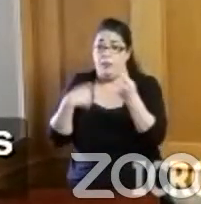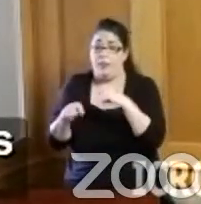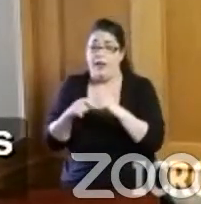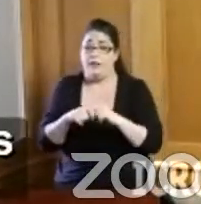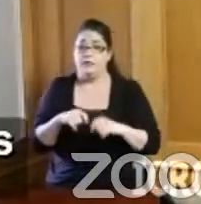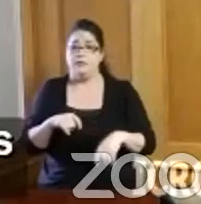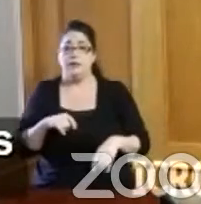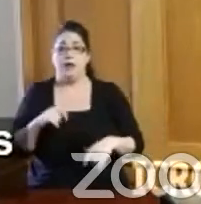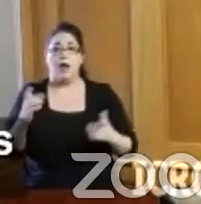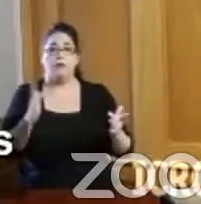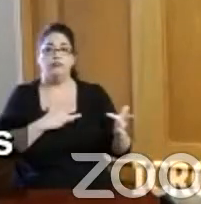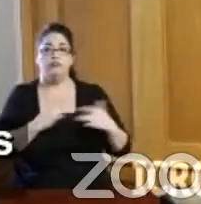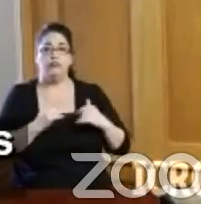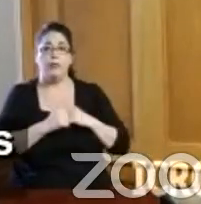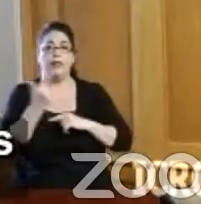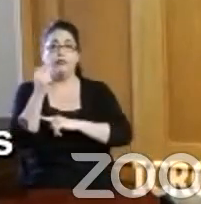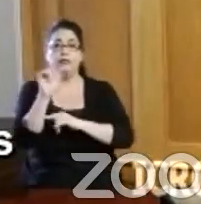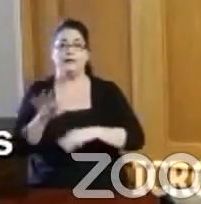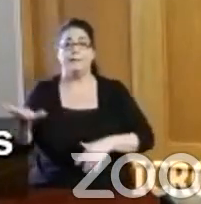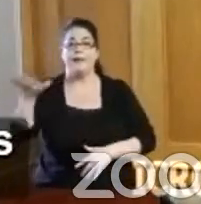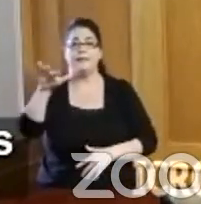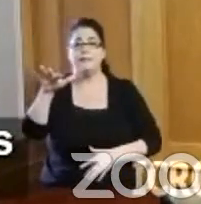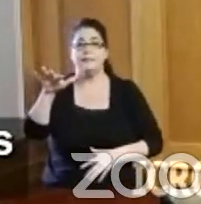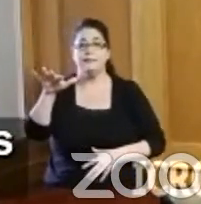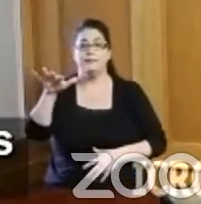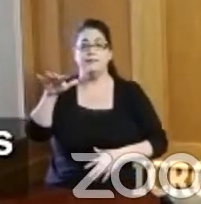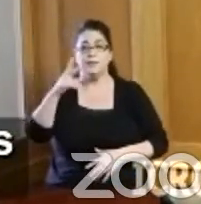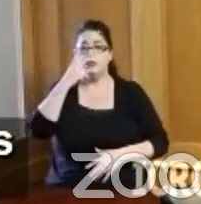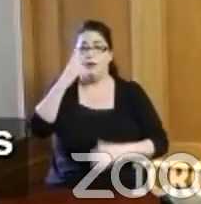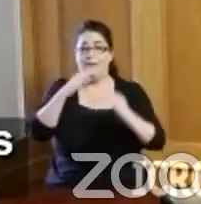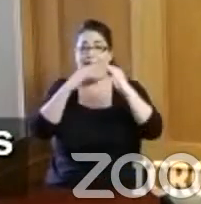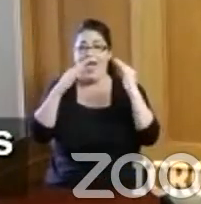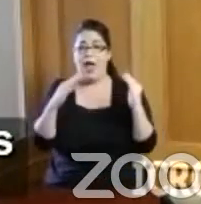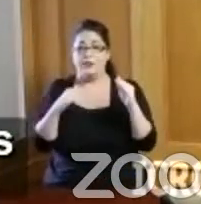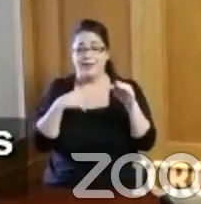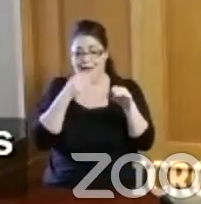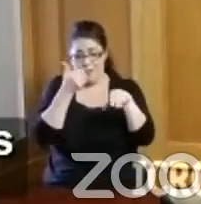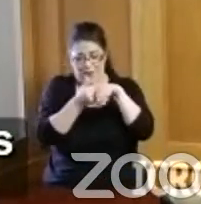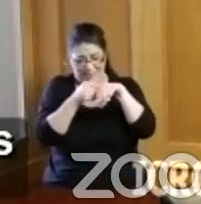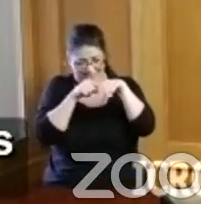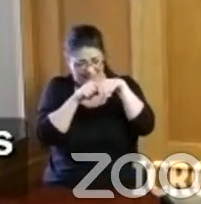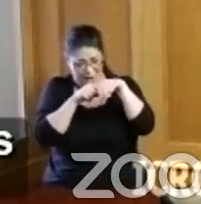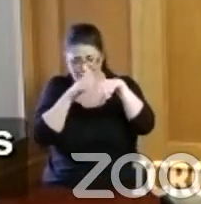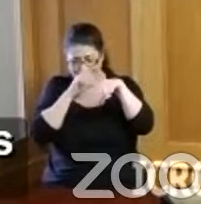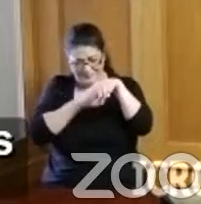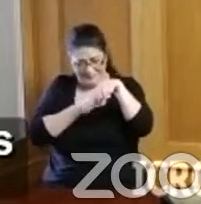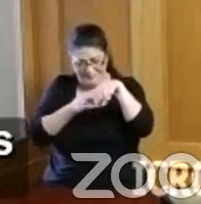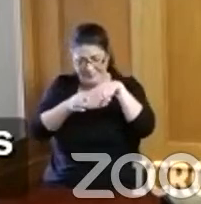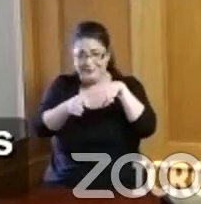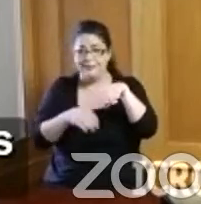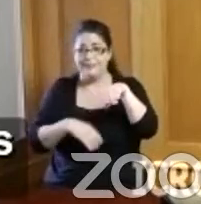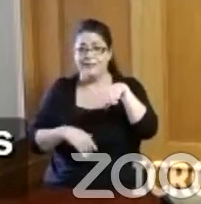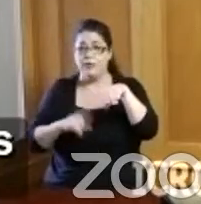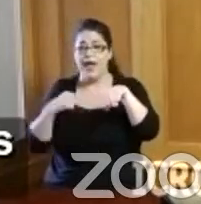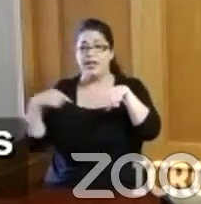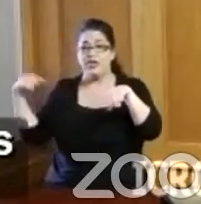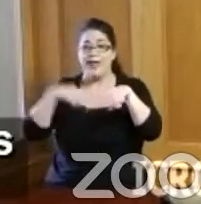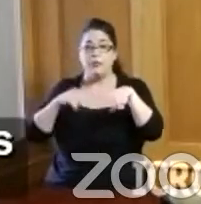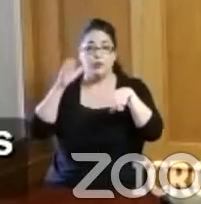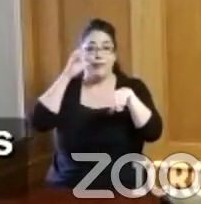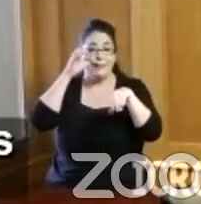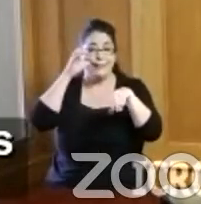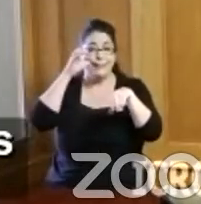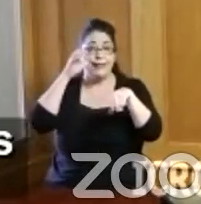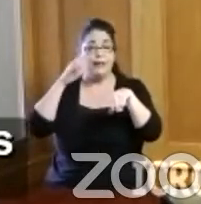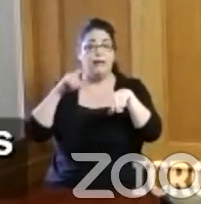And I worry about the green space because if you saw the house, I'm right there. So I just came to listen because this